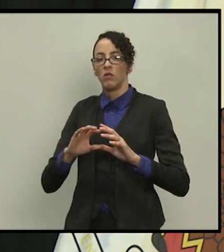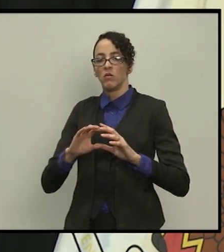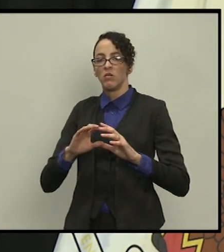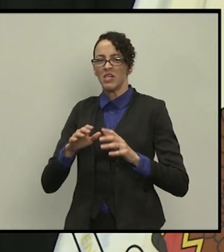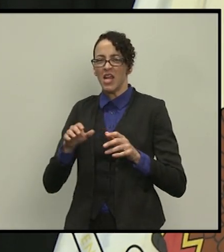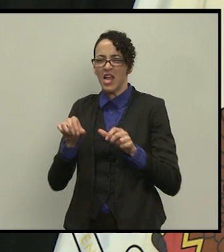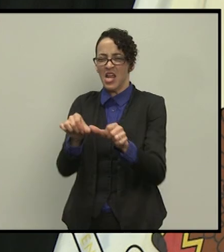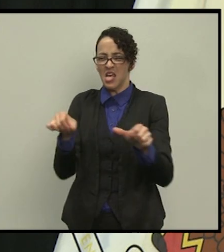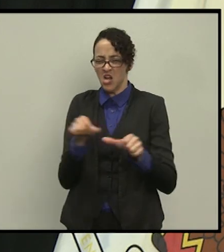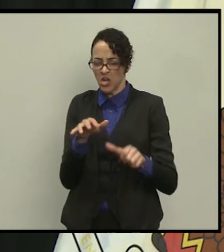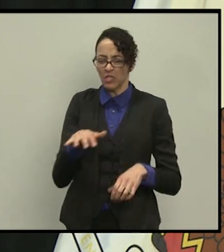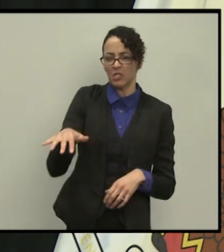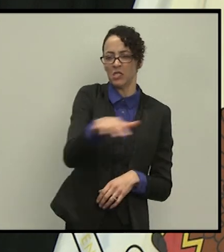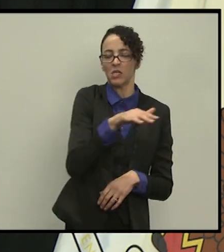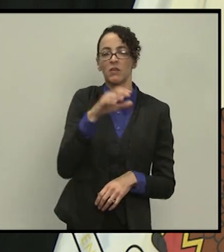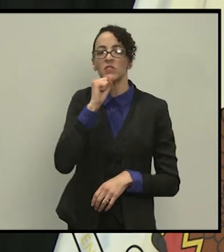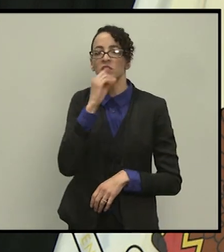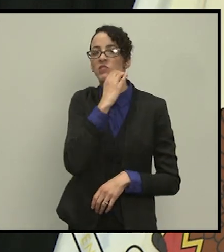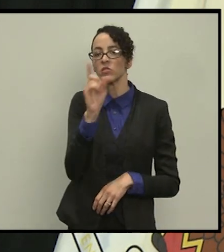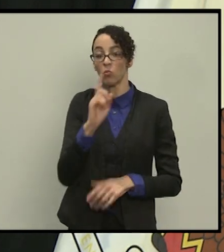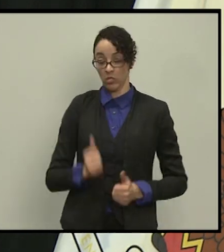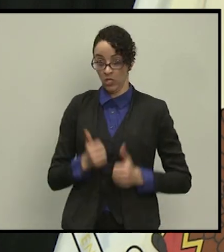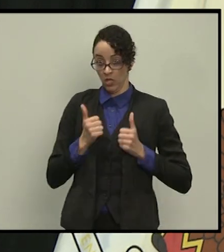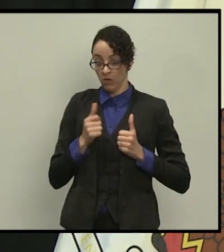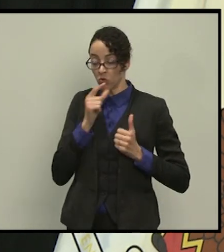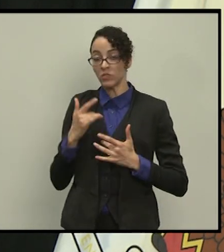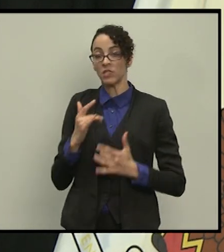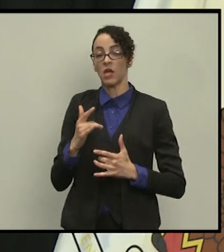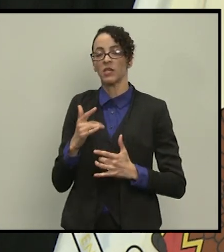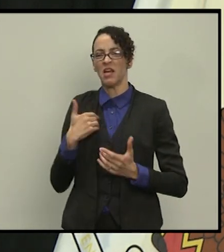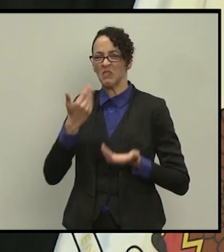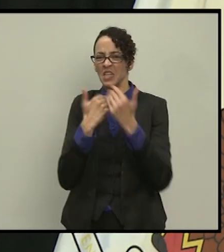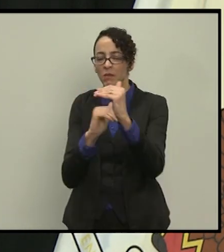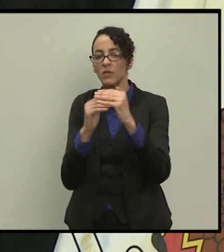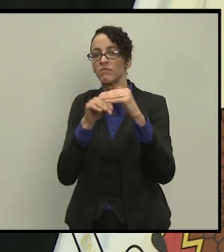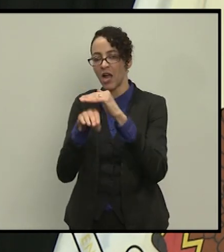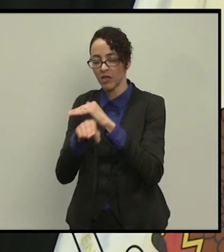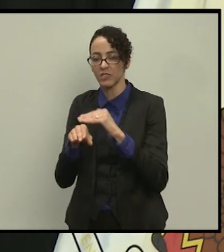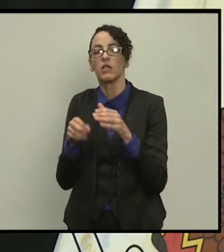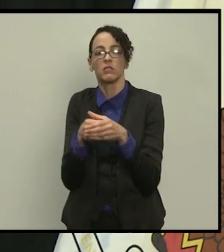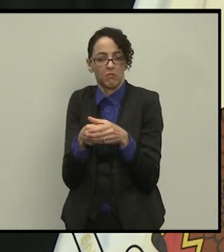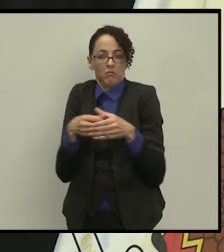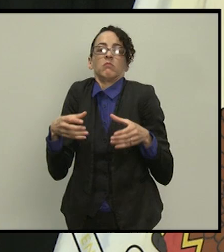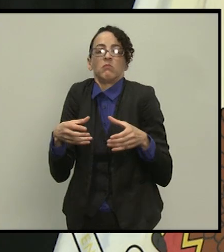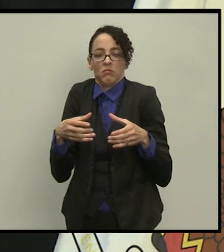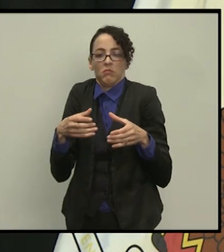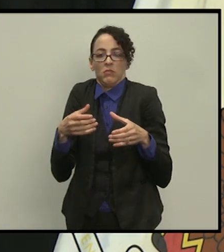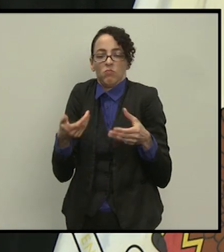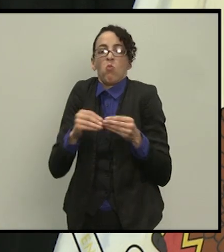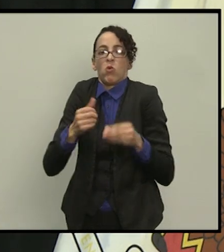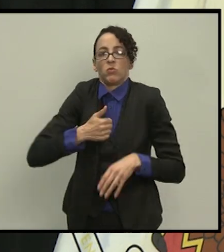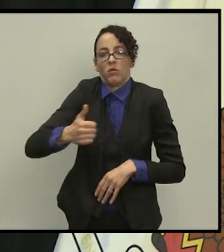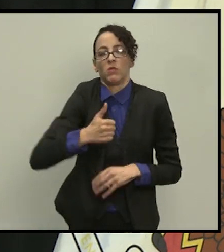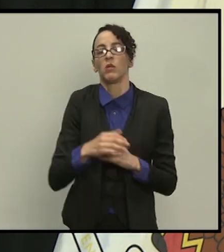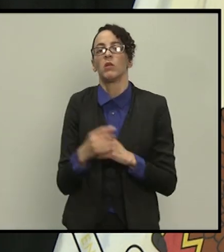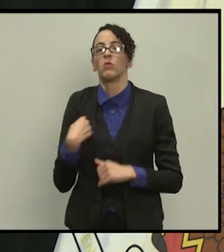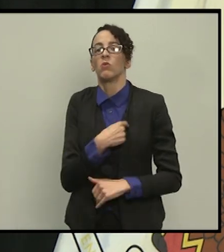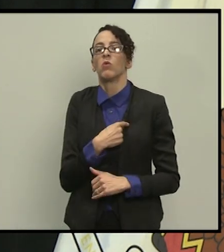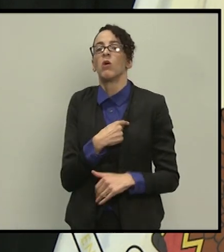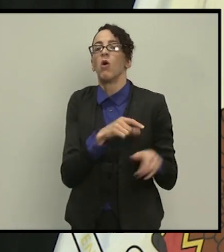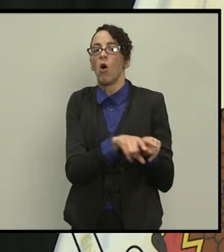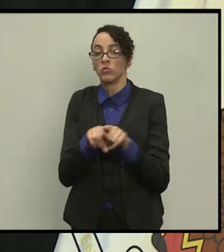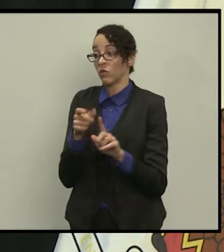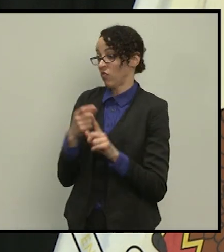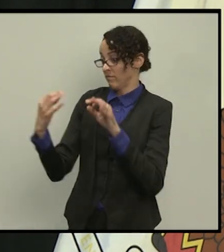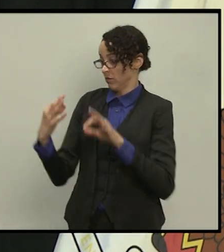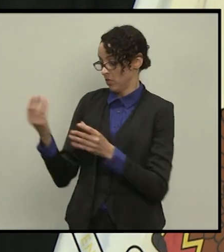limited access to other forms of transportation. We're also bringing back, thanks to a lot of community feedback, a portion of the